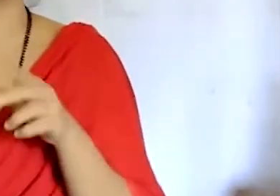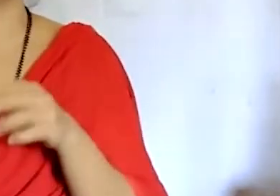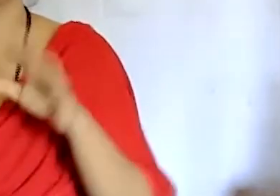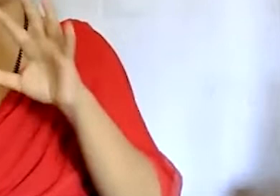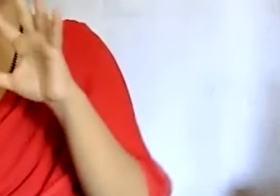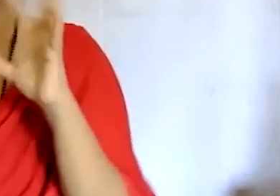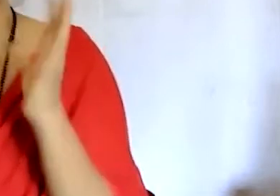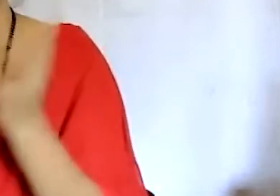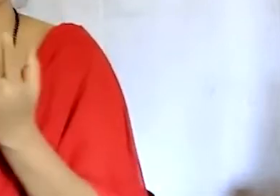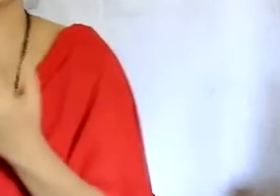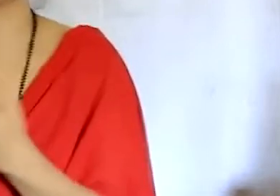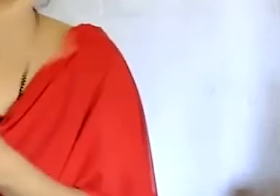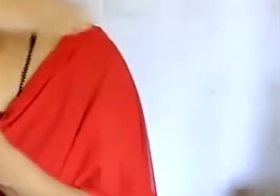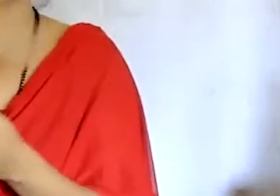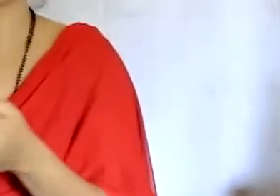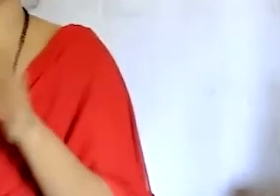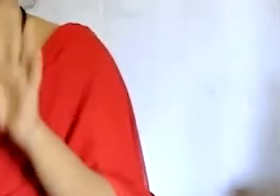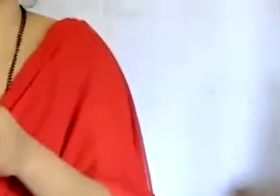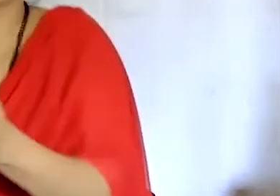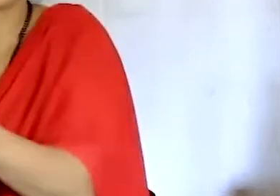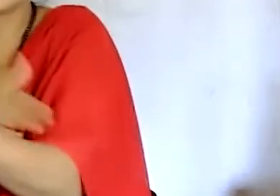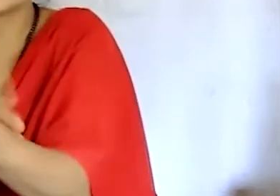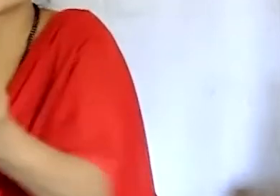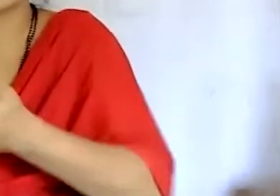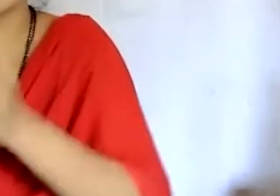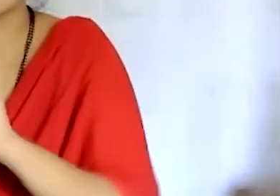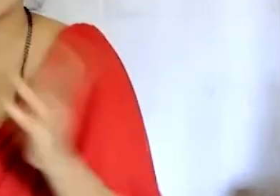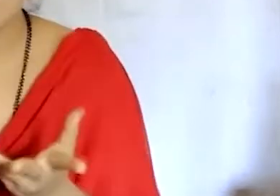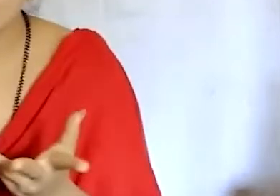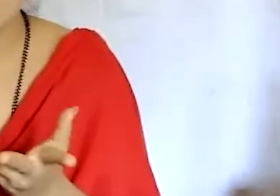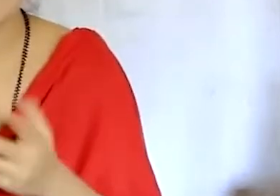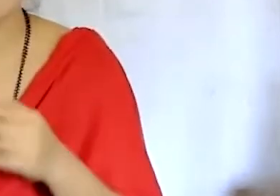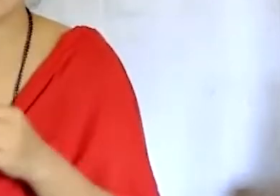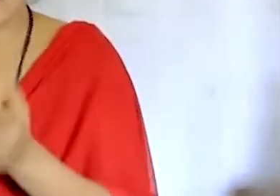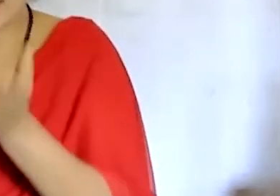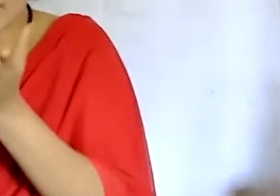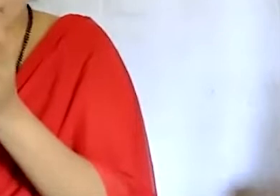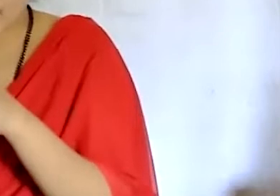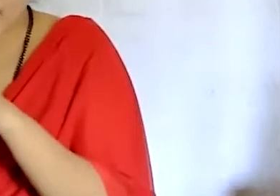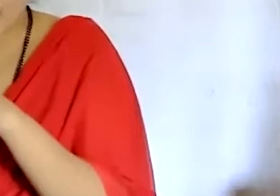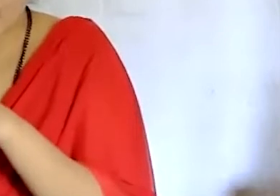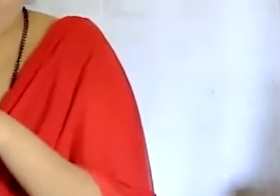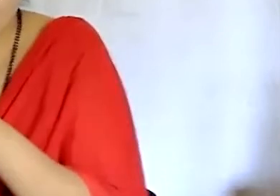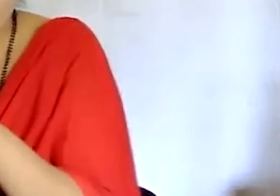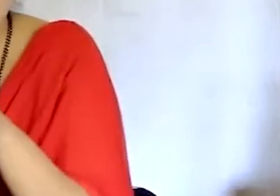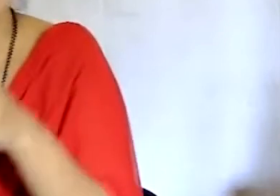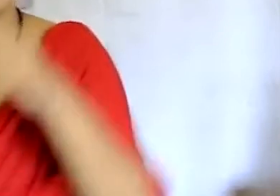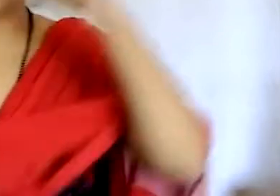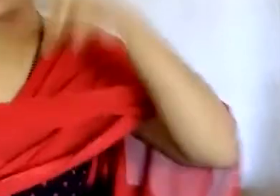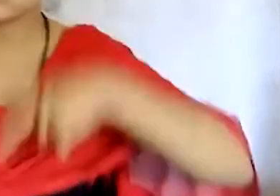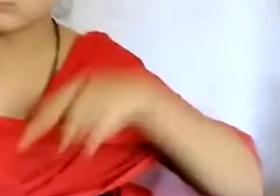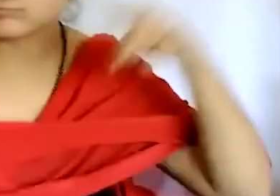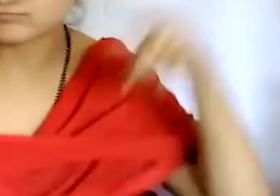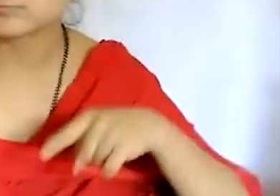universe. What then is music? Is it an evocative melody, racy rhythms, jazzy